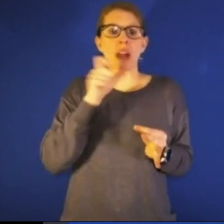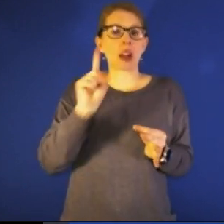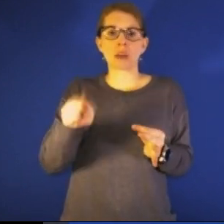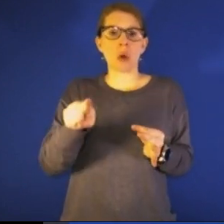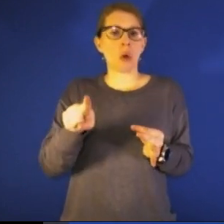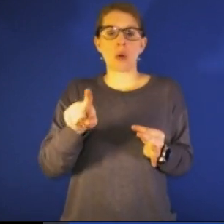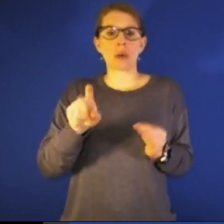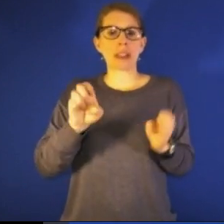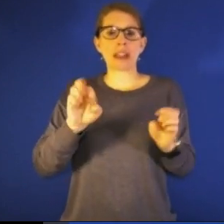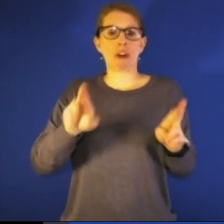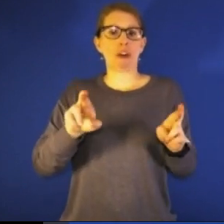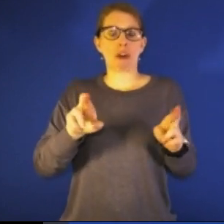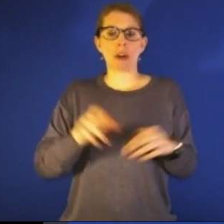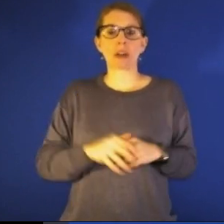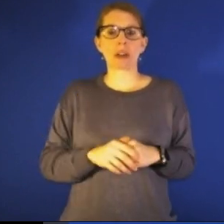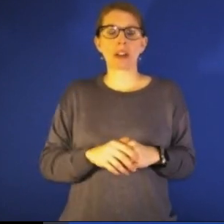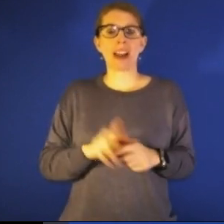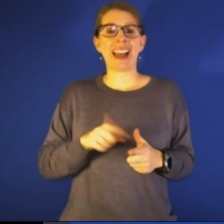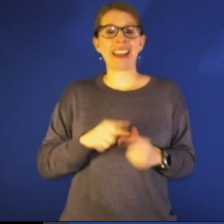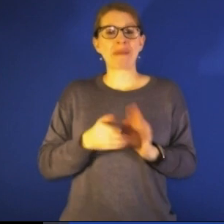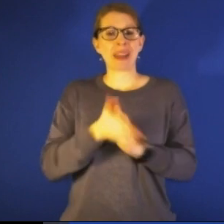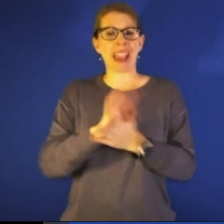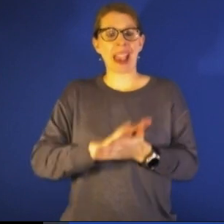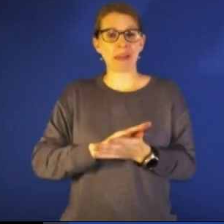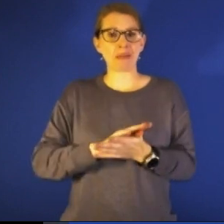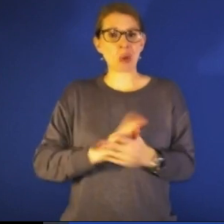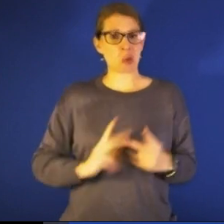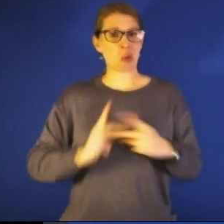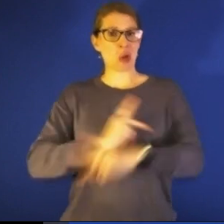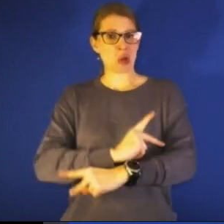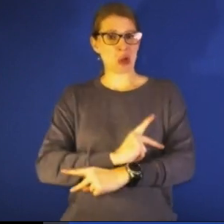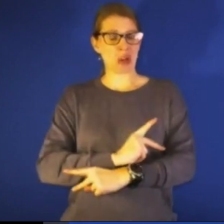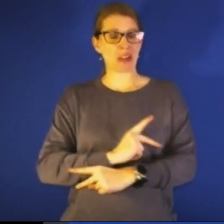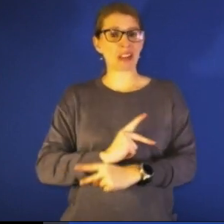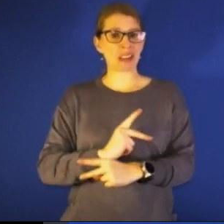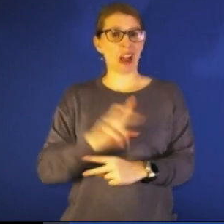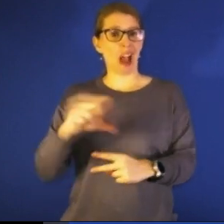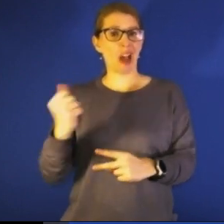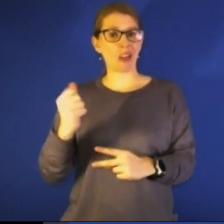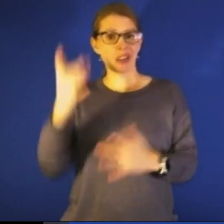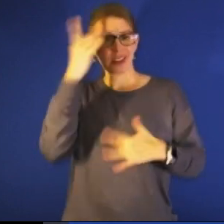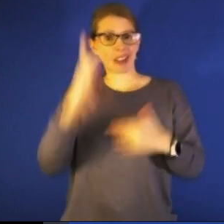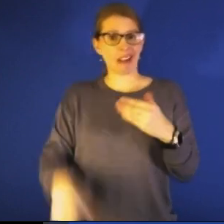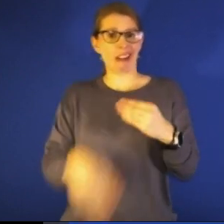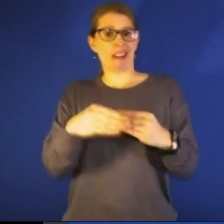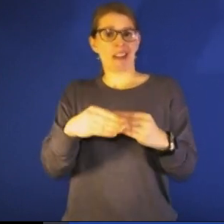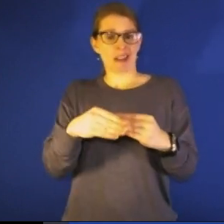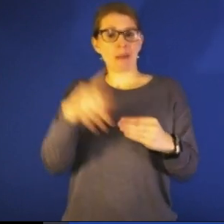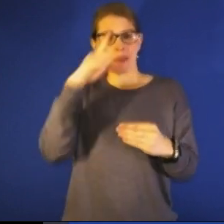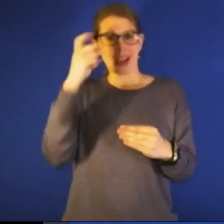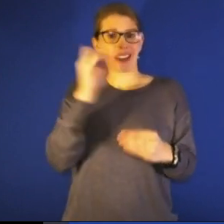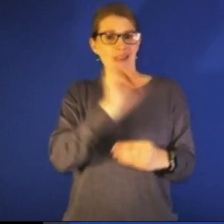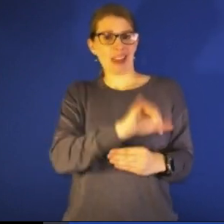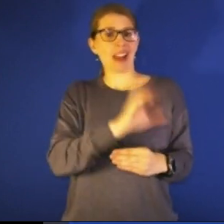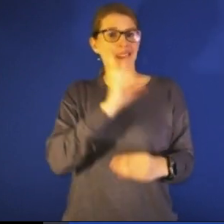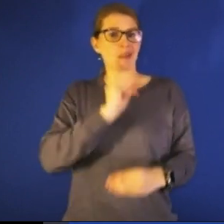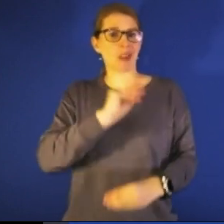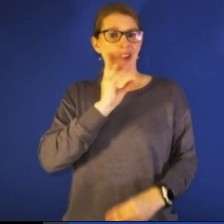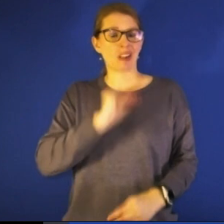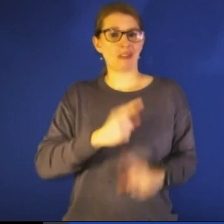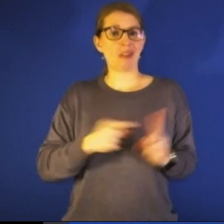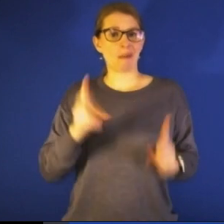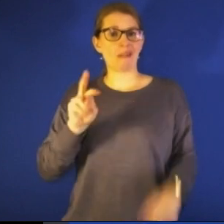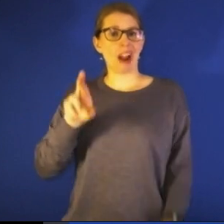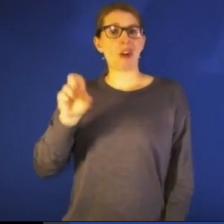a secondary pandemic. And so we definitely don't want that to be the message, and we want people to understand that we will do whatever it takes to take care of